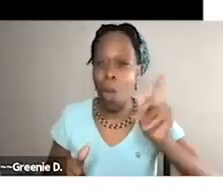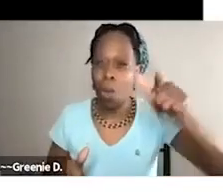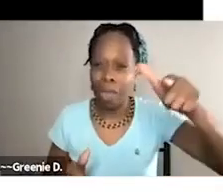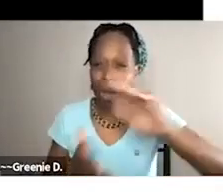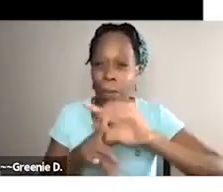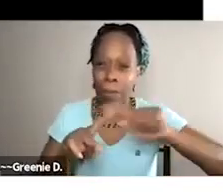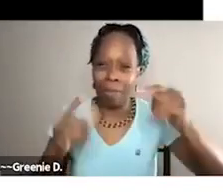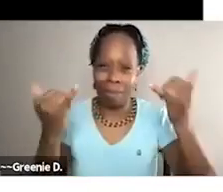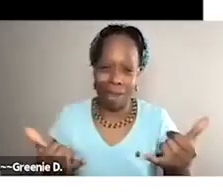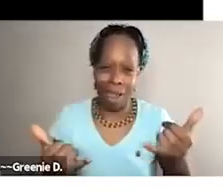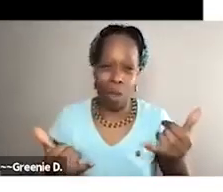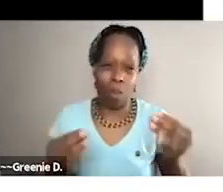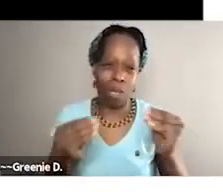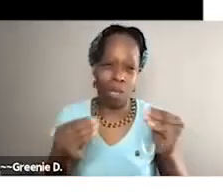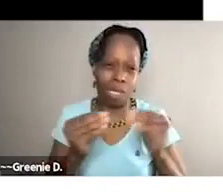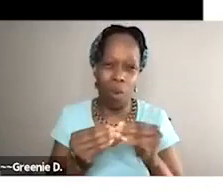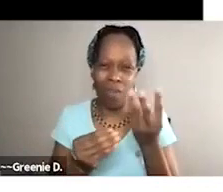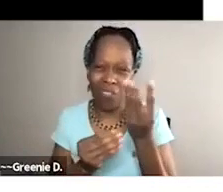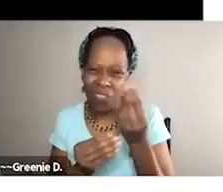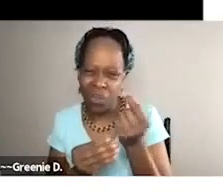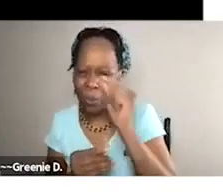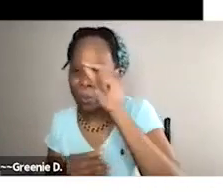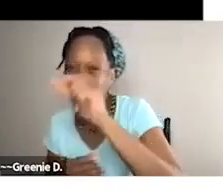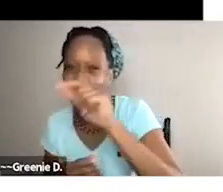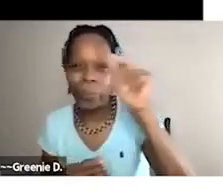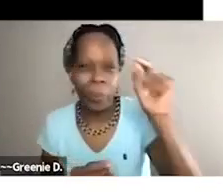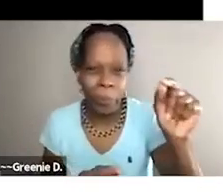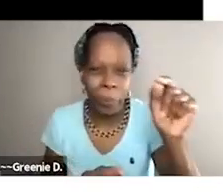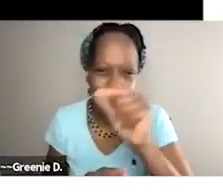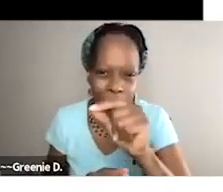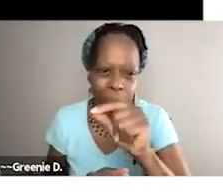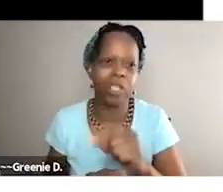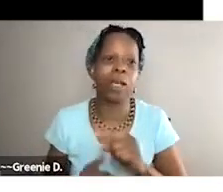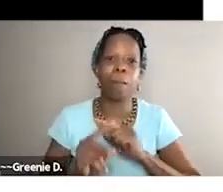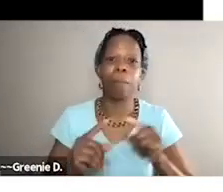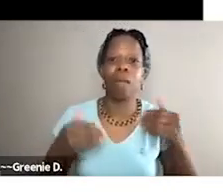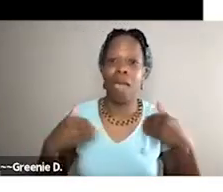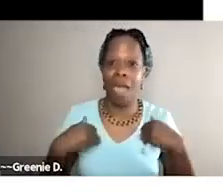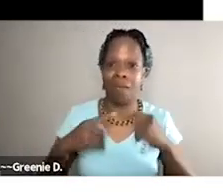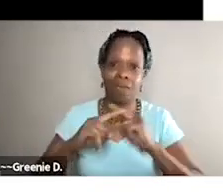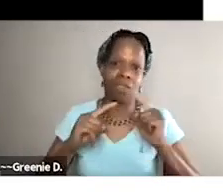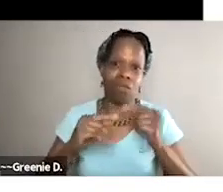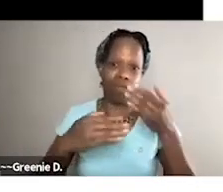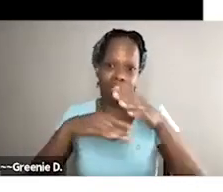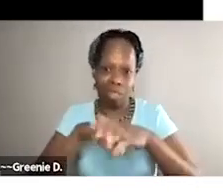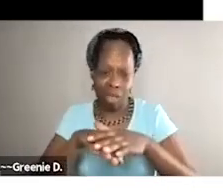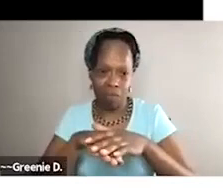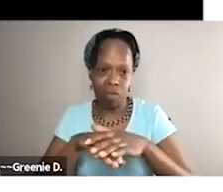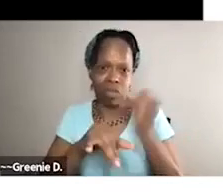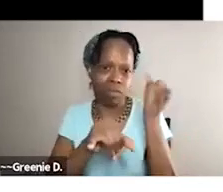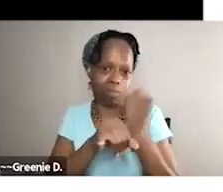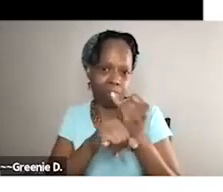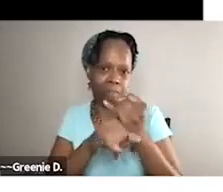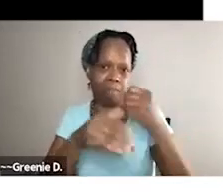of disability inclusion. And as it stands, there are degrees of institutional accessibility that can happen. And I